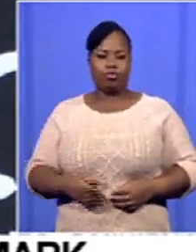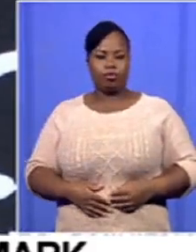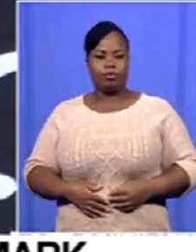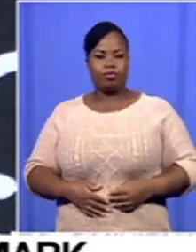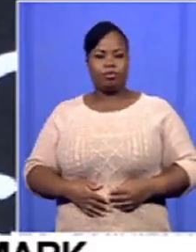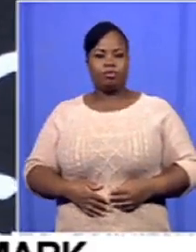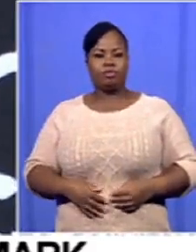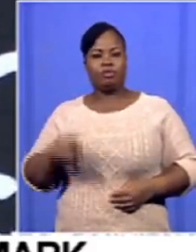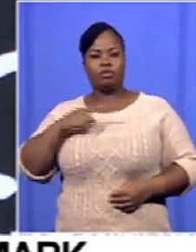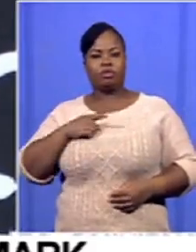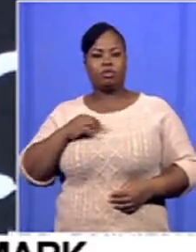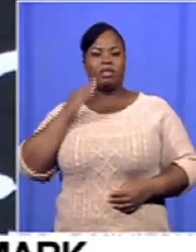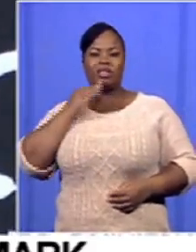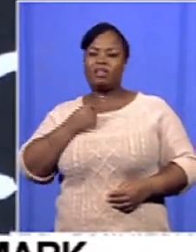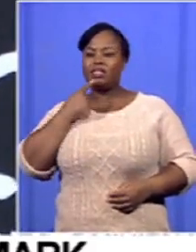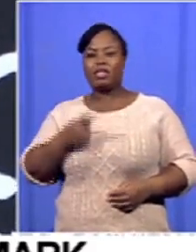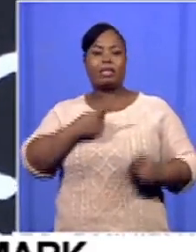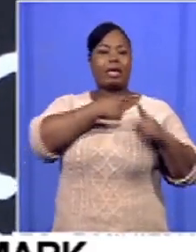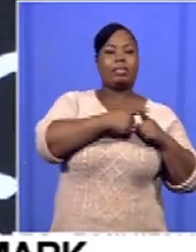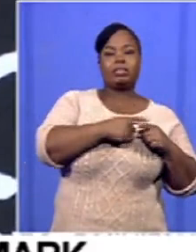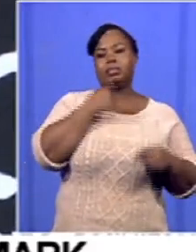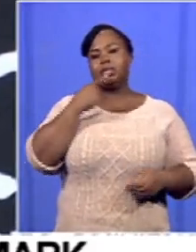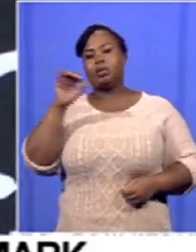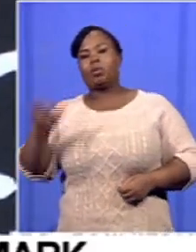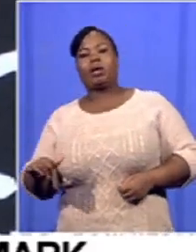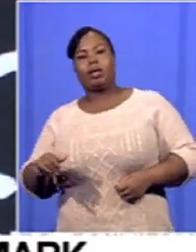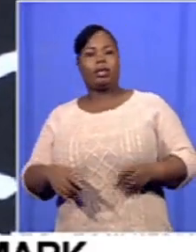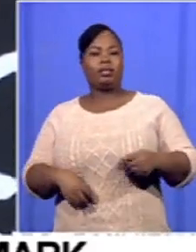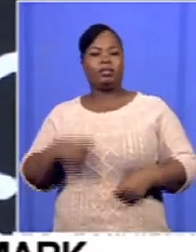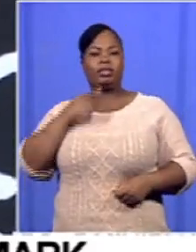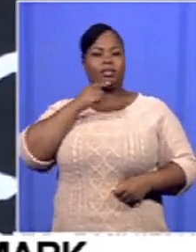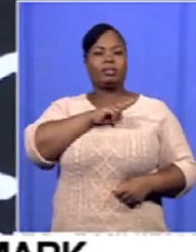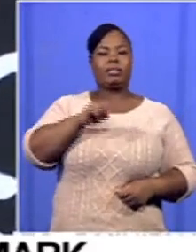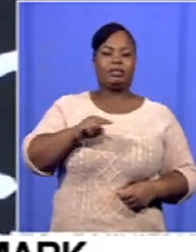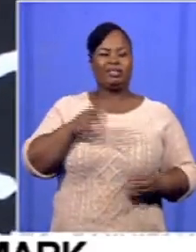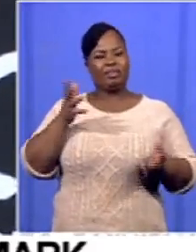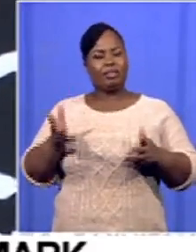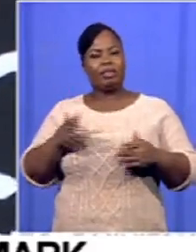re X, bone ba re Y. When ANC zigs, they zag.